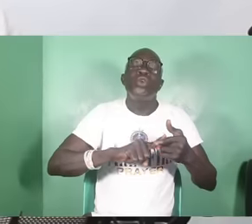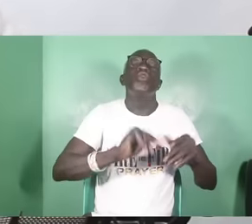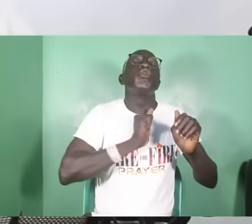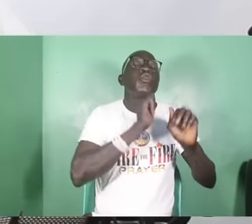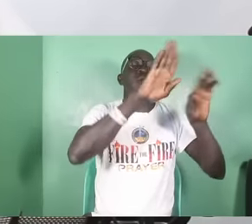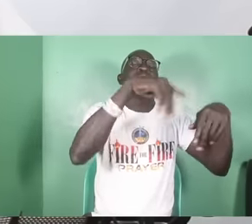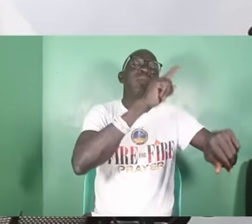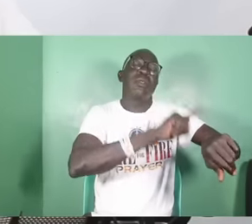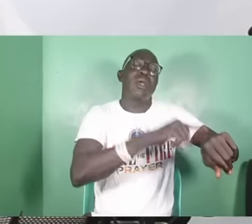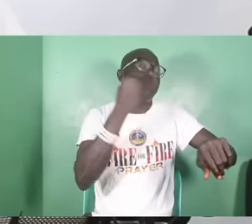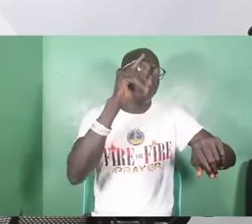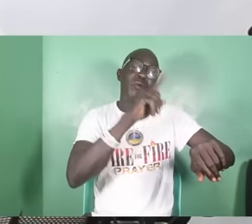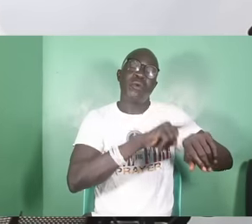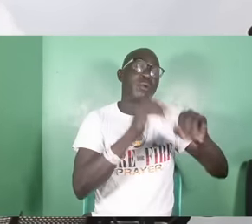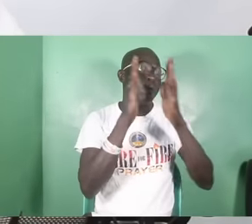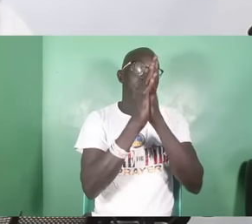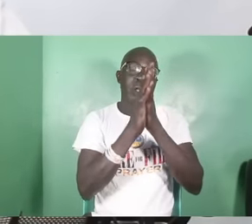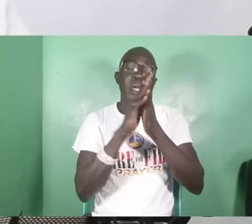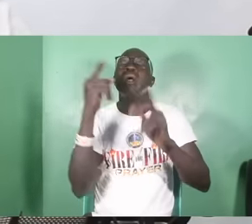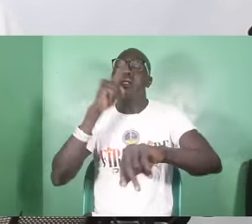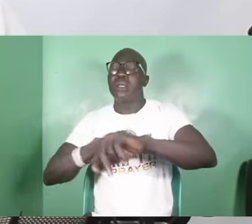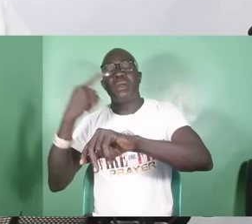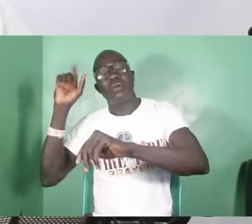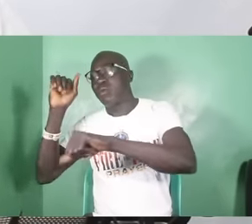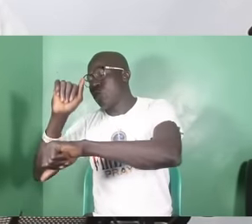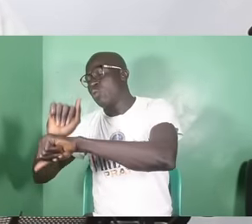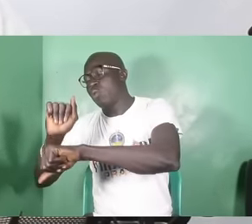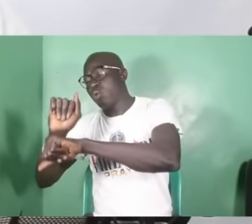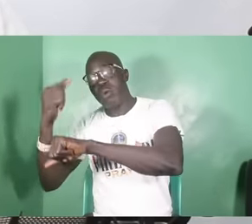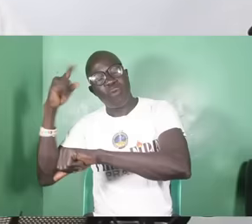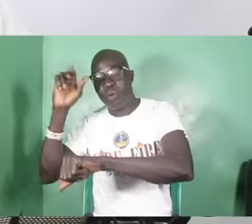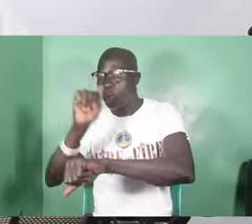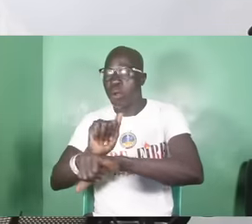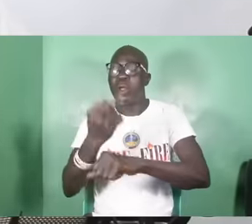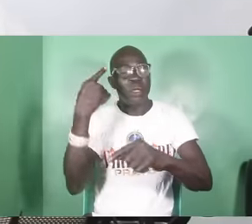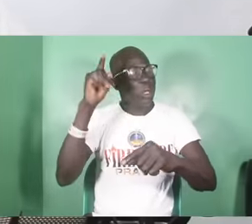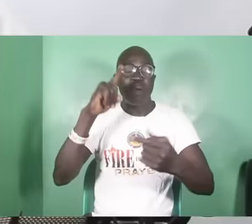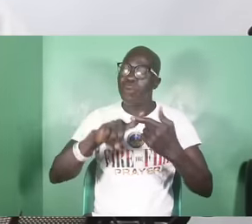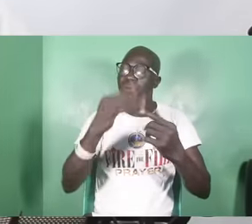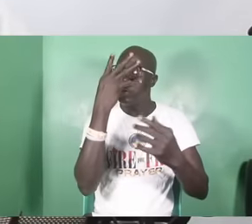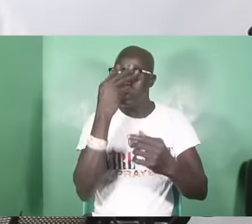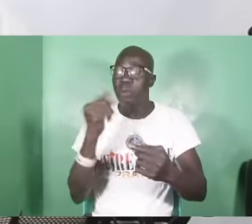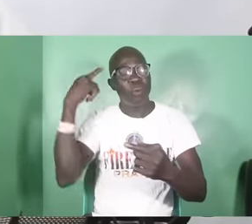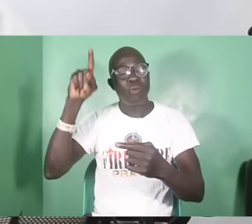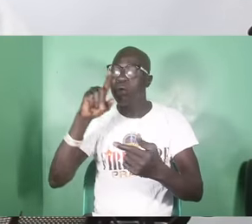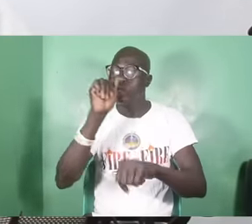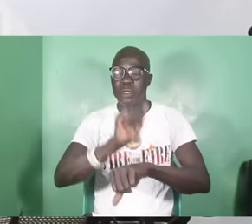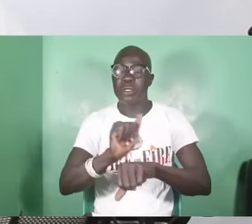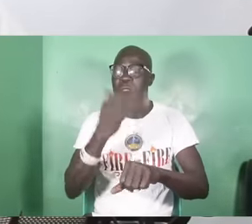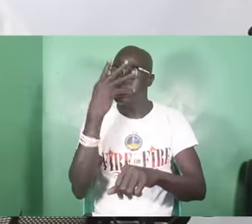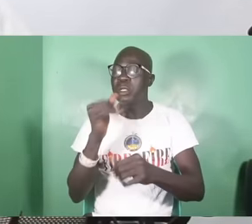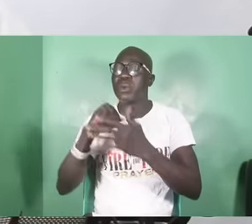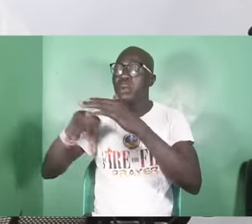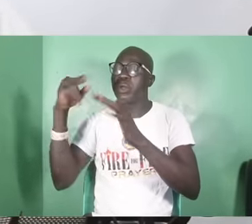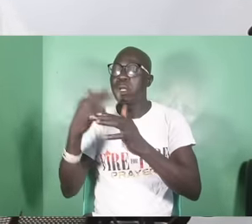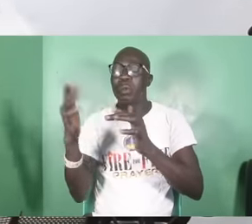better. For you to release your time for prayer. Time for work, for work. Time for sleep, for sleep.